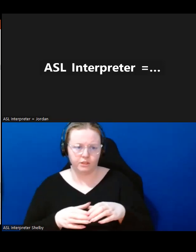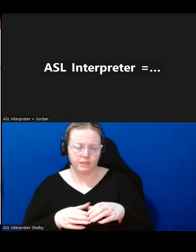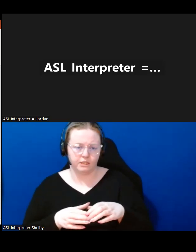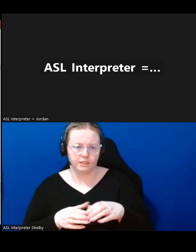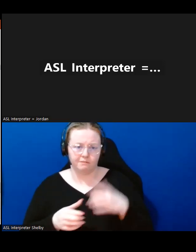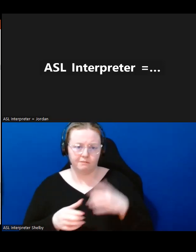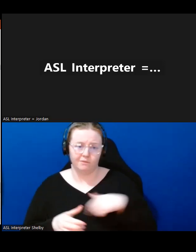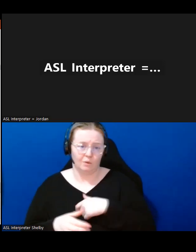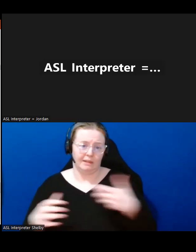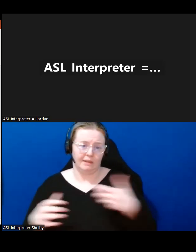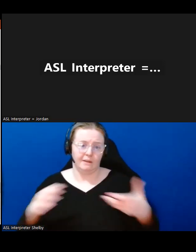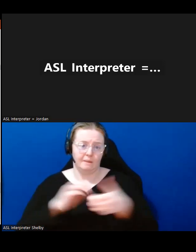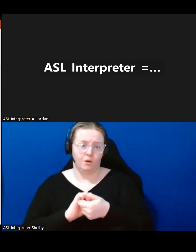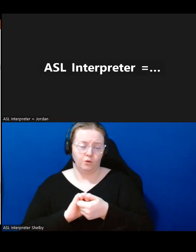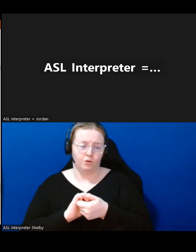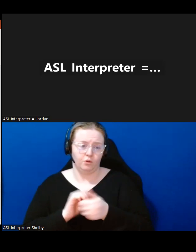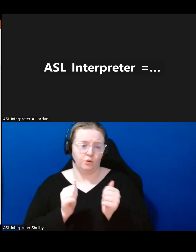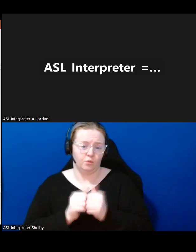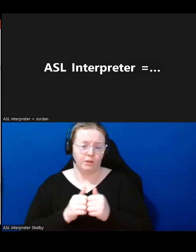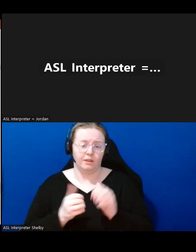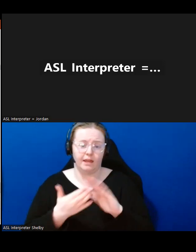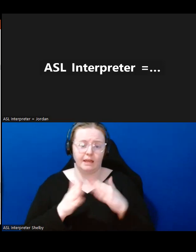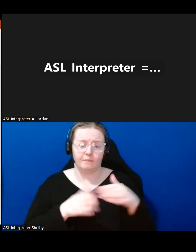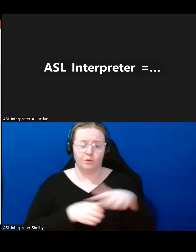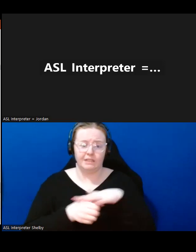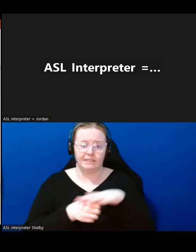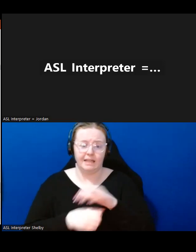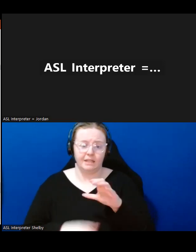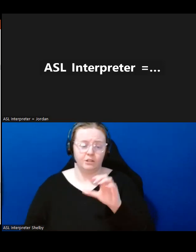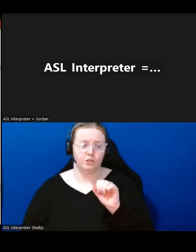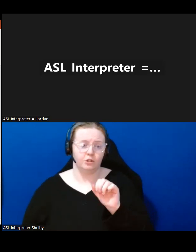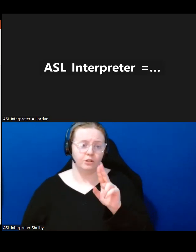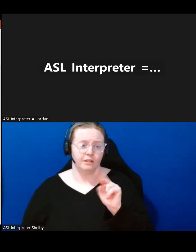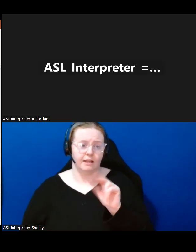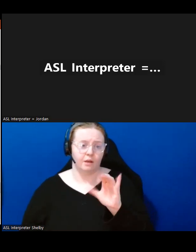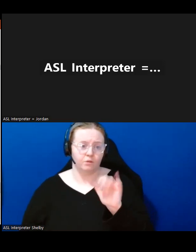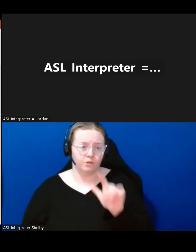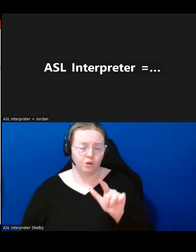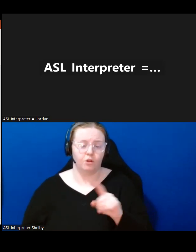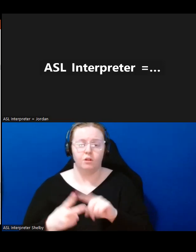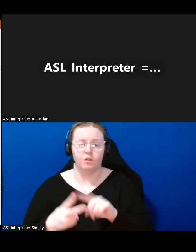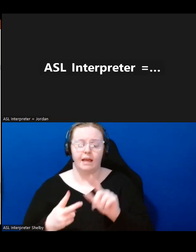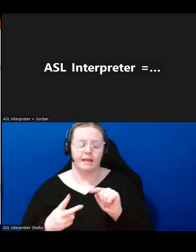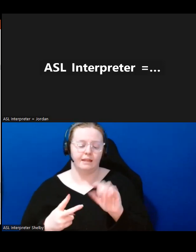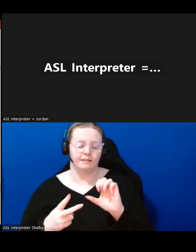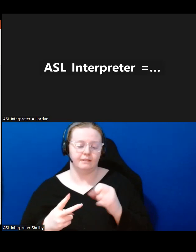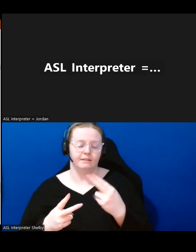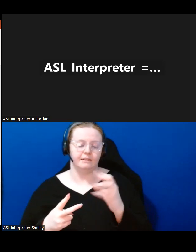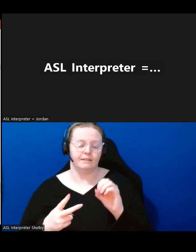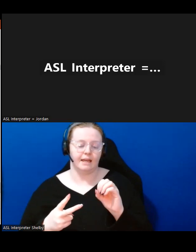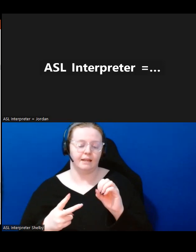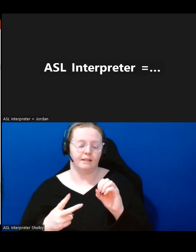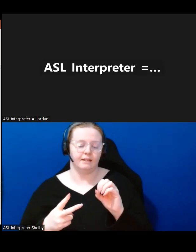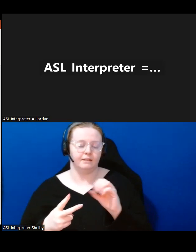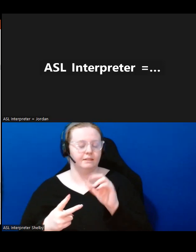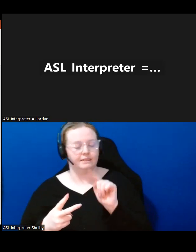partnered with like the Community Sector Council and techno tutors to try and bring some of that technology piece